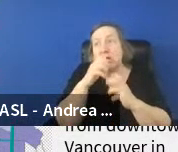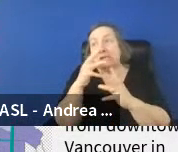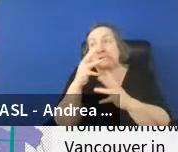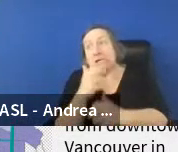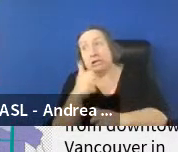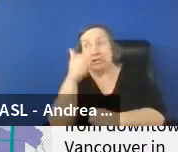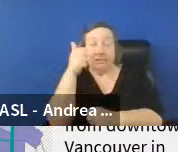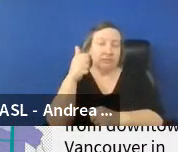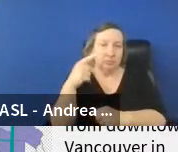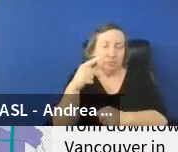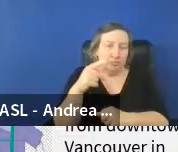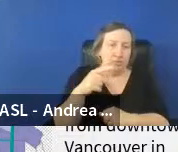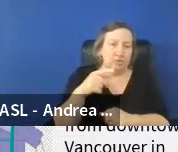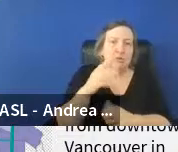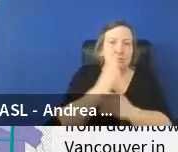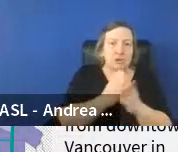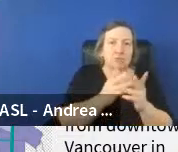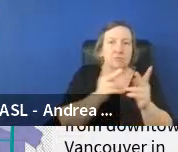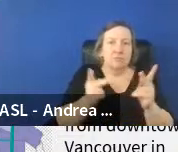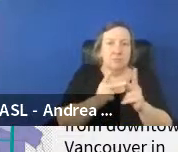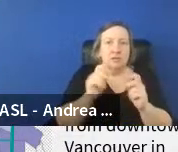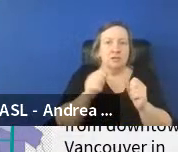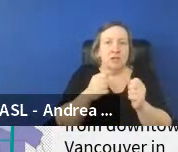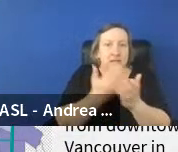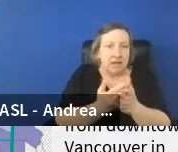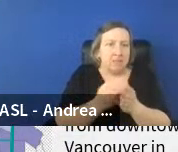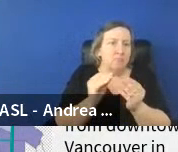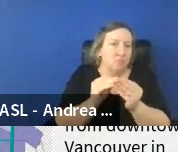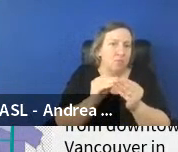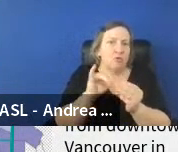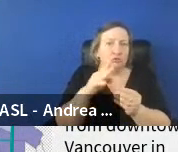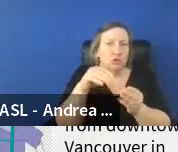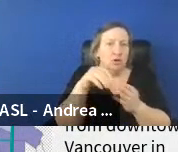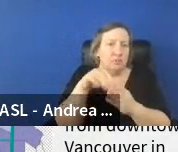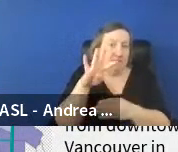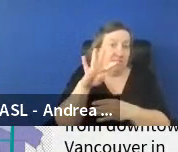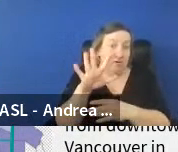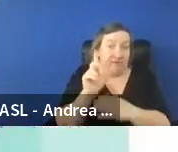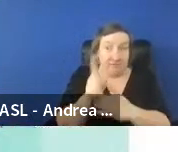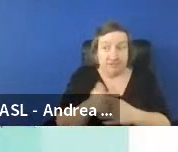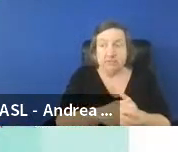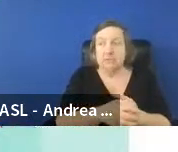purple. There are some areas where you can reach more jobs in 45 minutes.